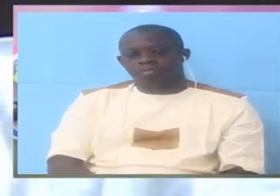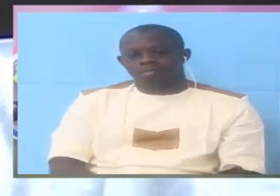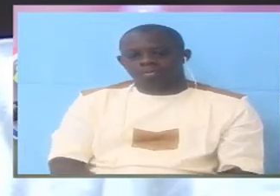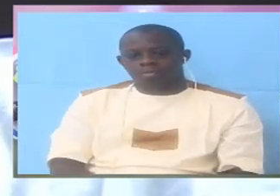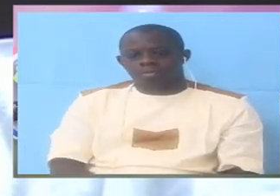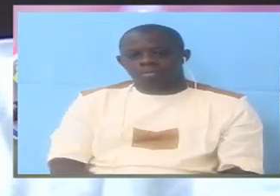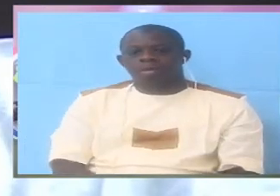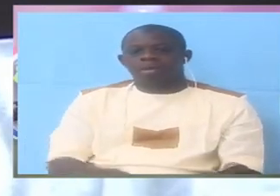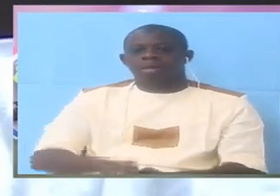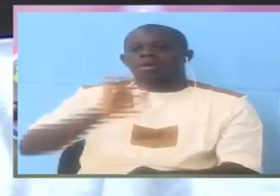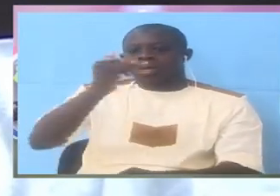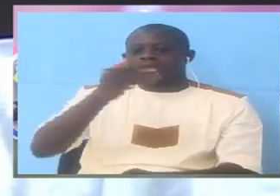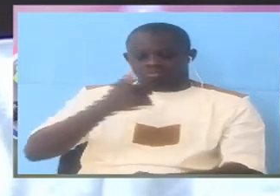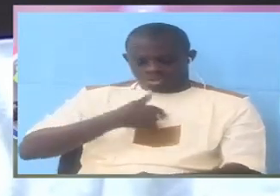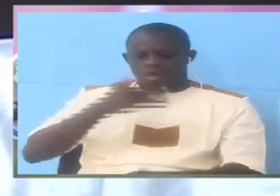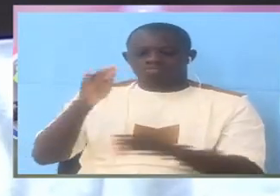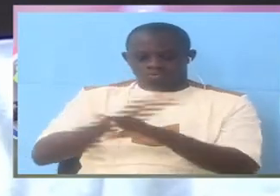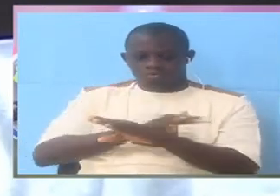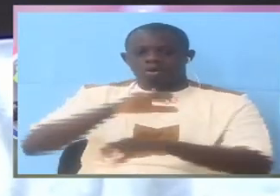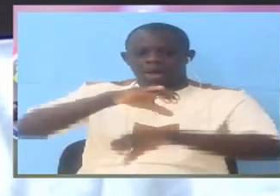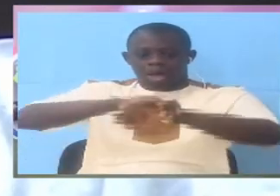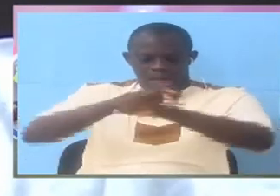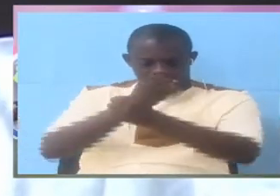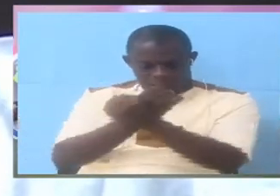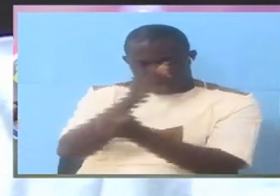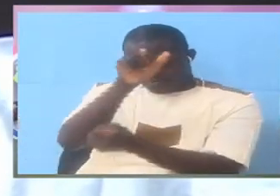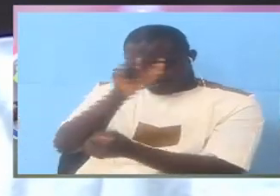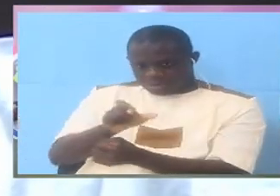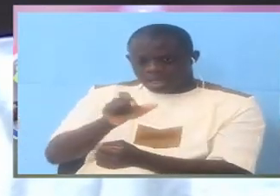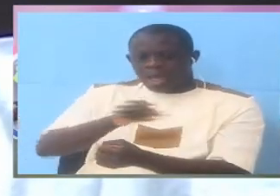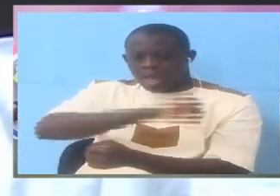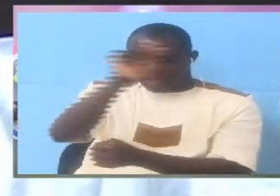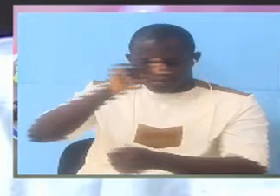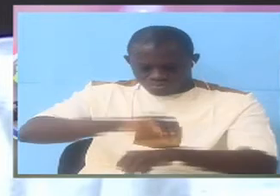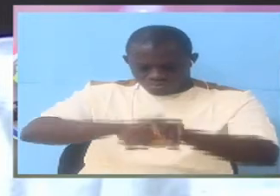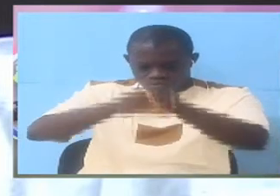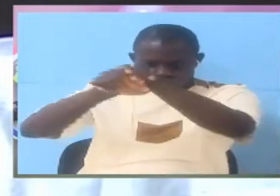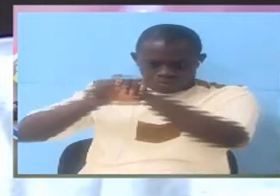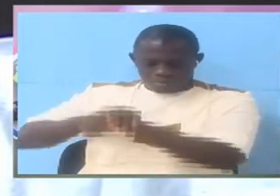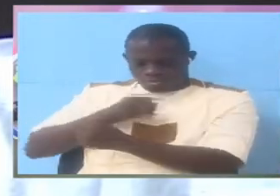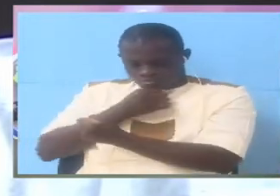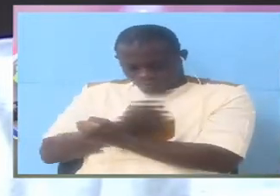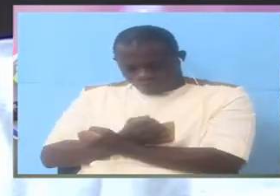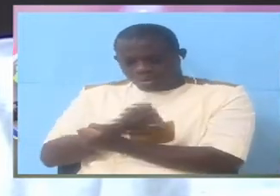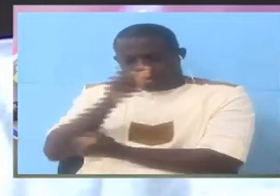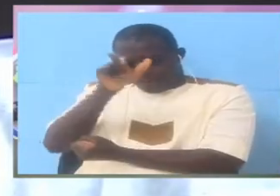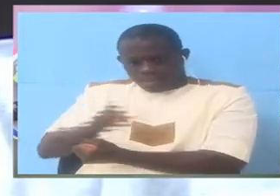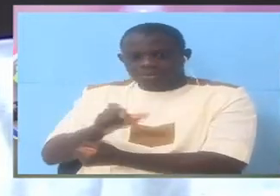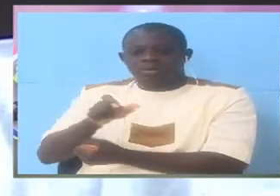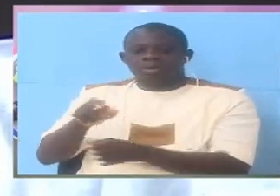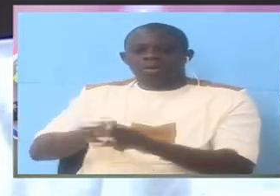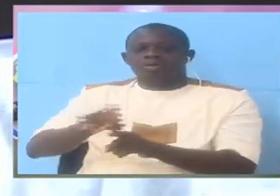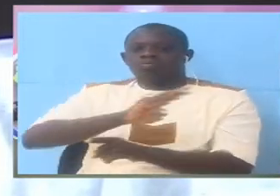Yes, I've arrested somebody and detained. Who is that person? Who are they? No, not they, one.